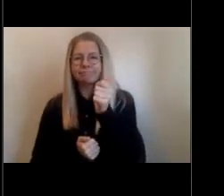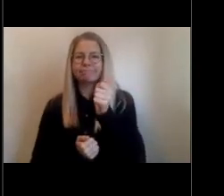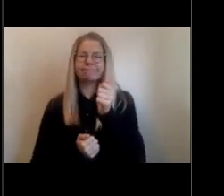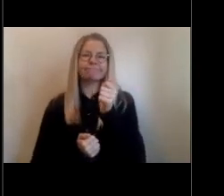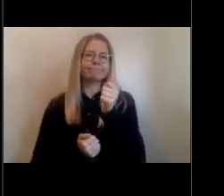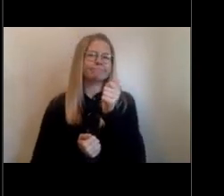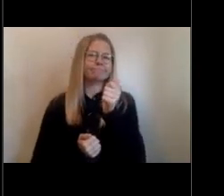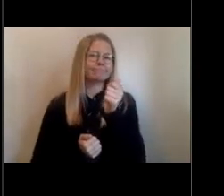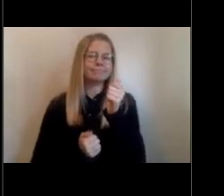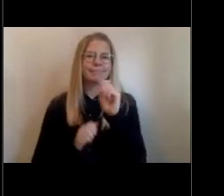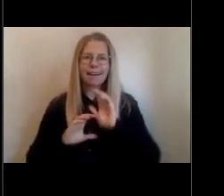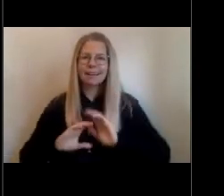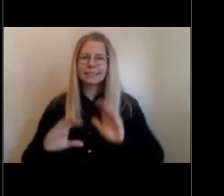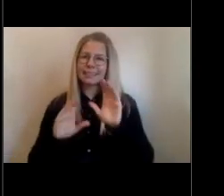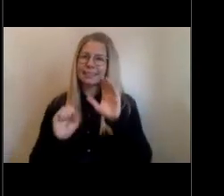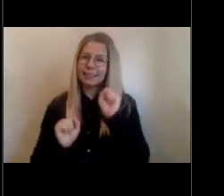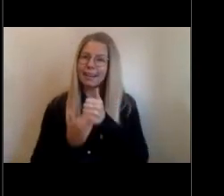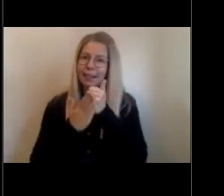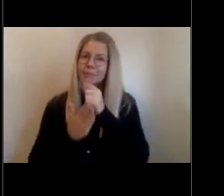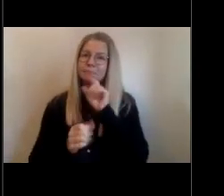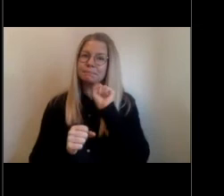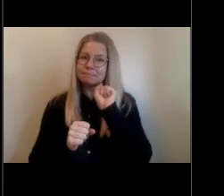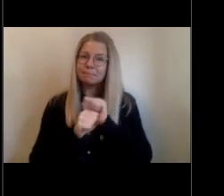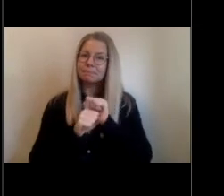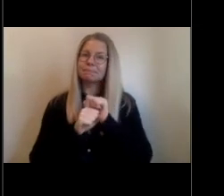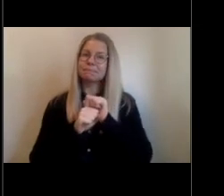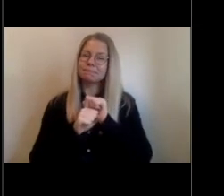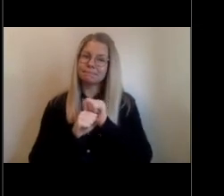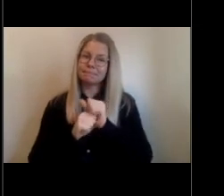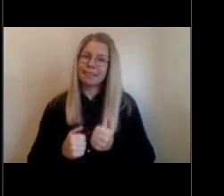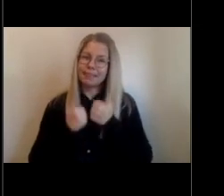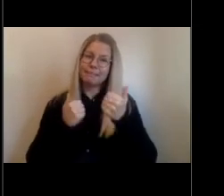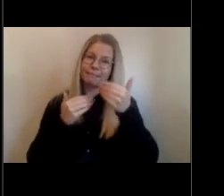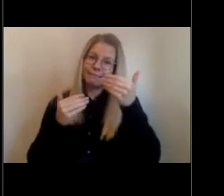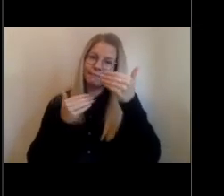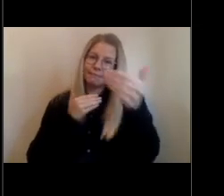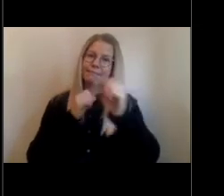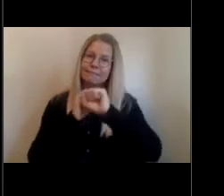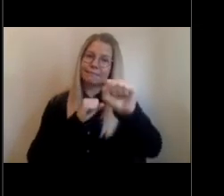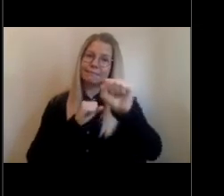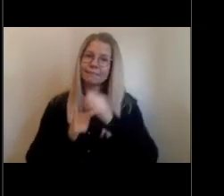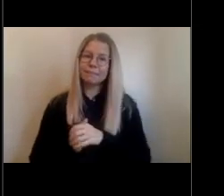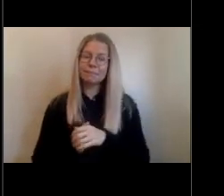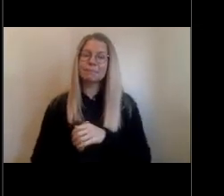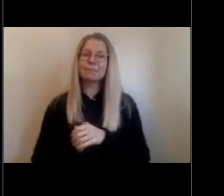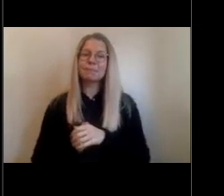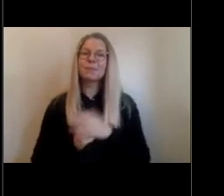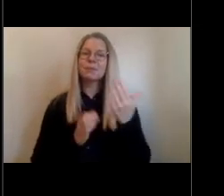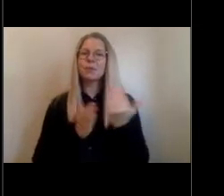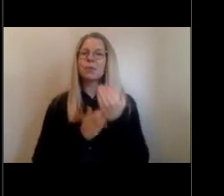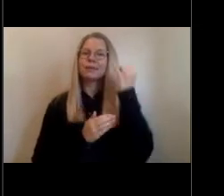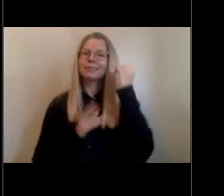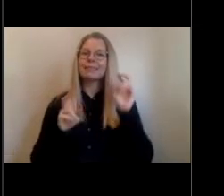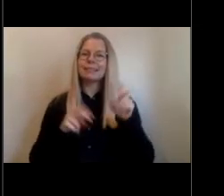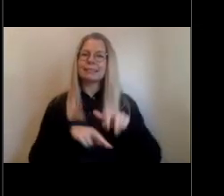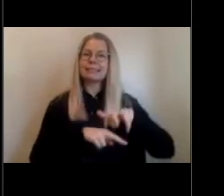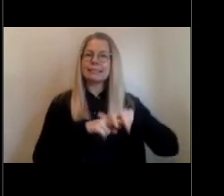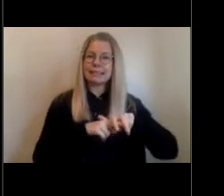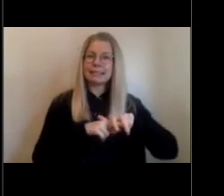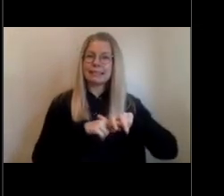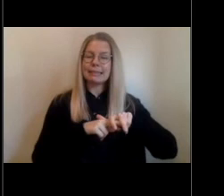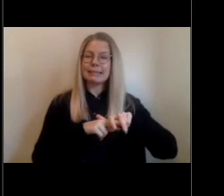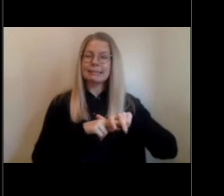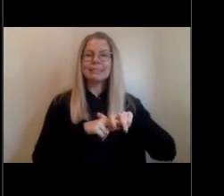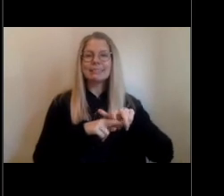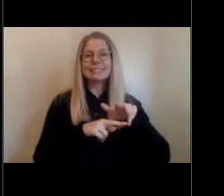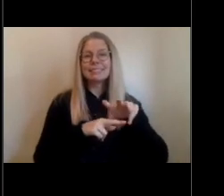do can actually maybe help making a difference. You know, we have this whole idea that sitting is kind of the new smoking now, right? And it's kind of for a reason, because